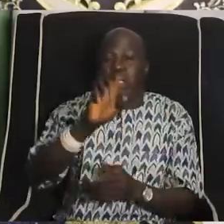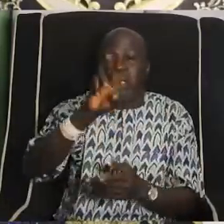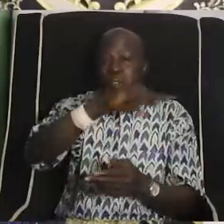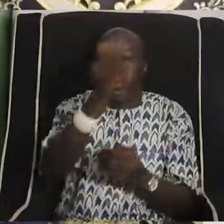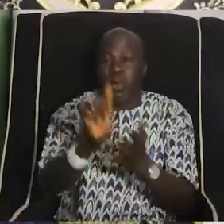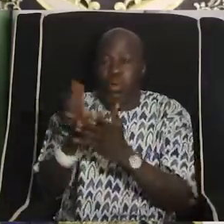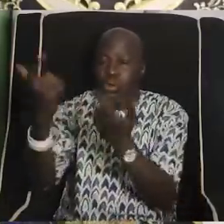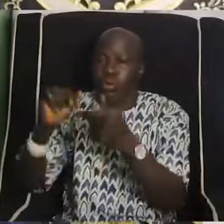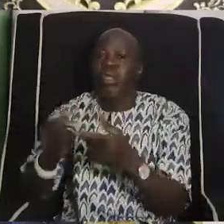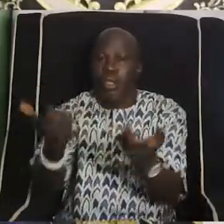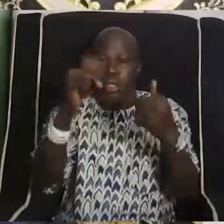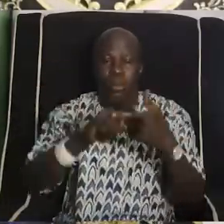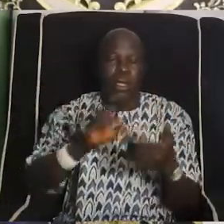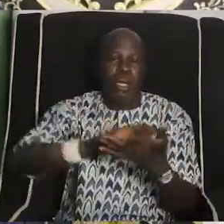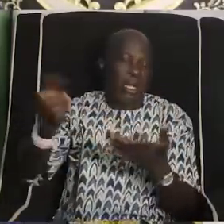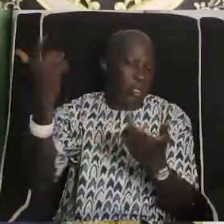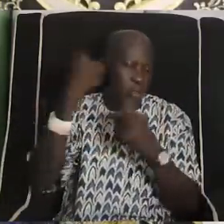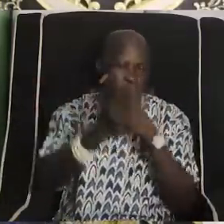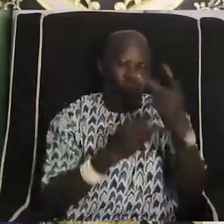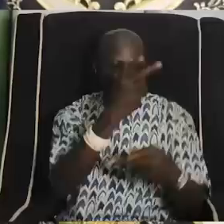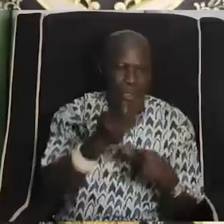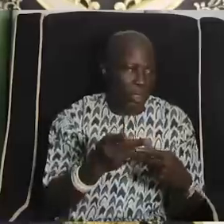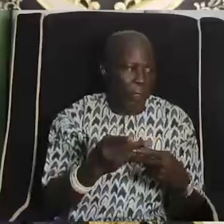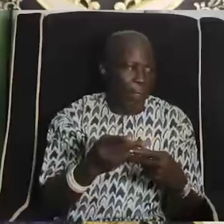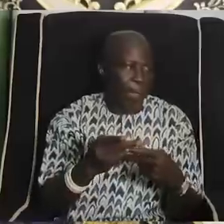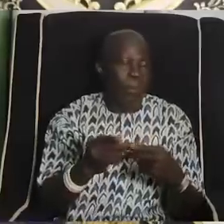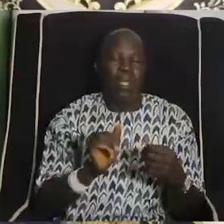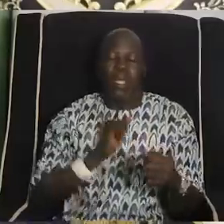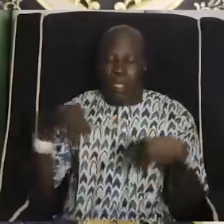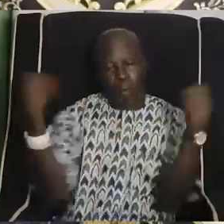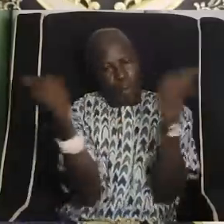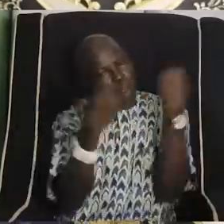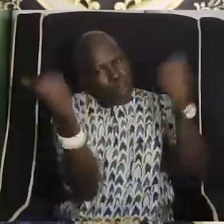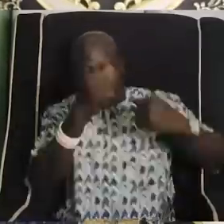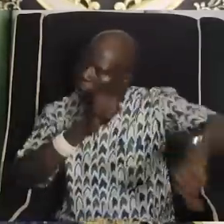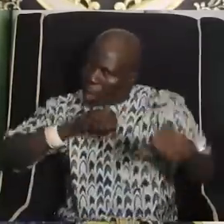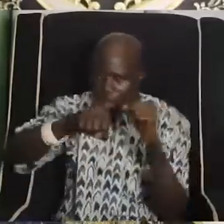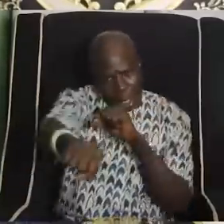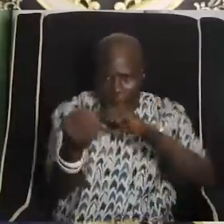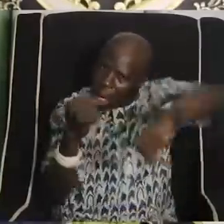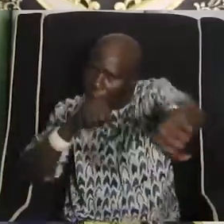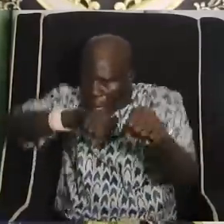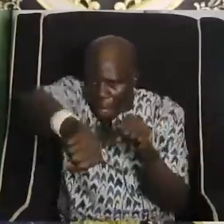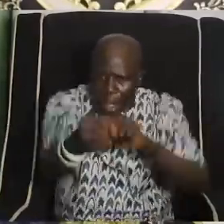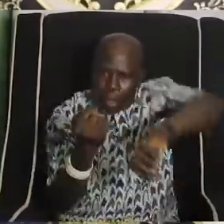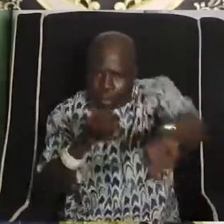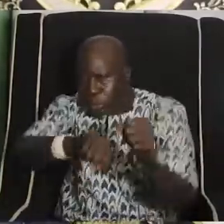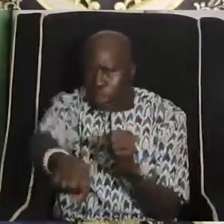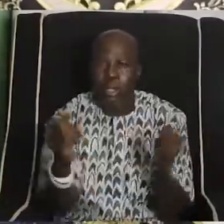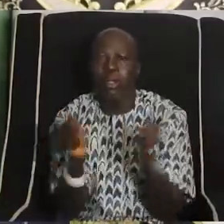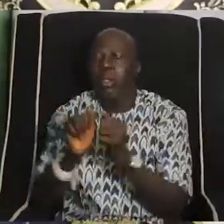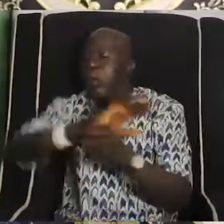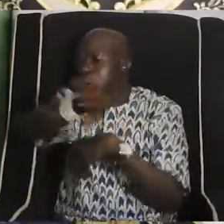to travel last week. Oh, Akimi. He came to pay me a visit. Jade, he was joking with a boxing. He was